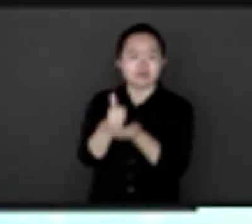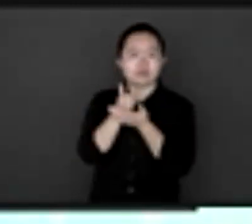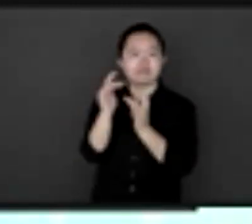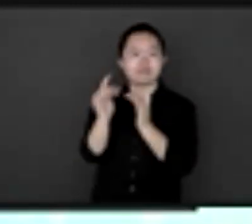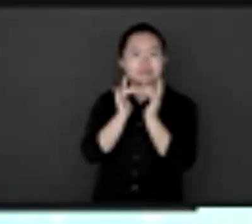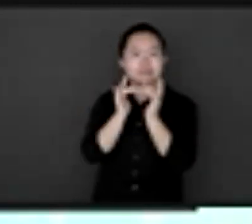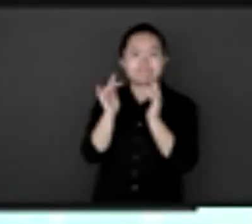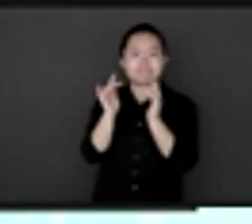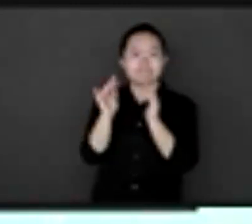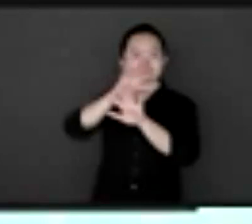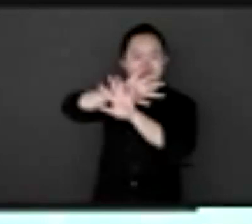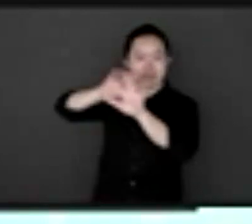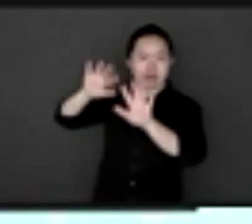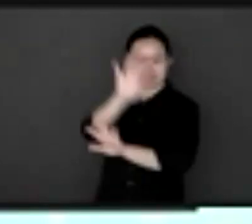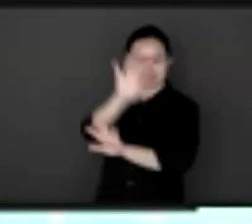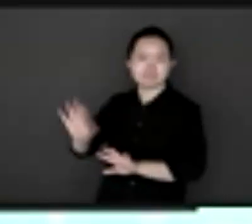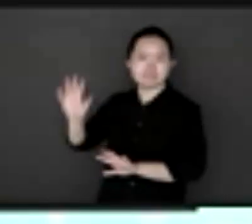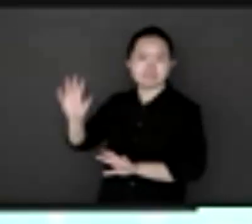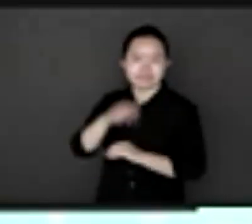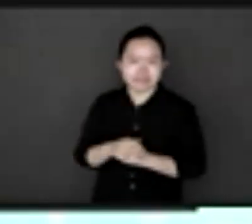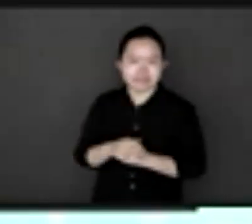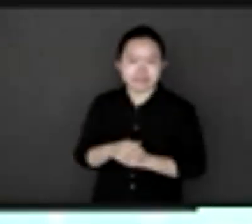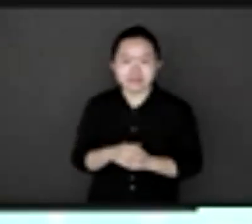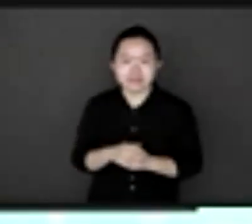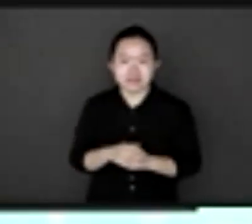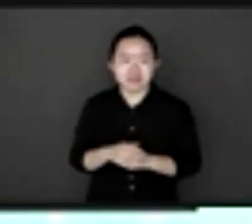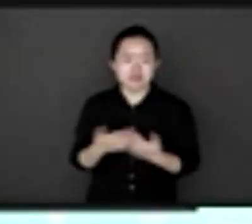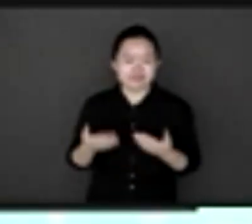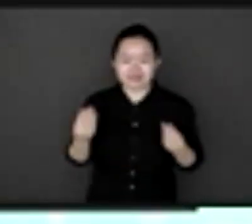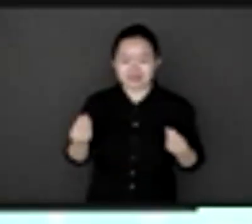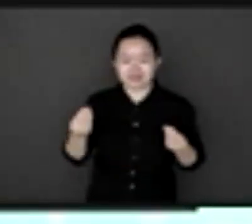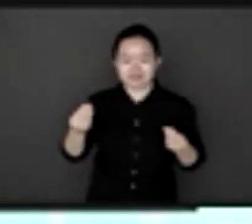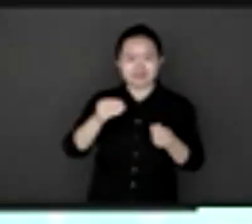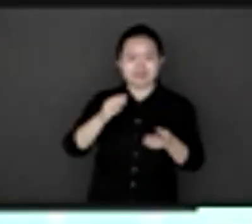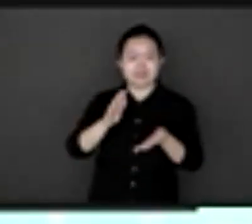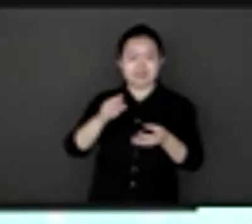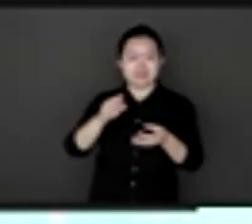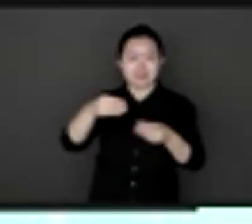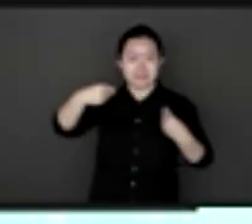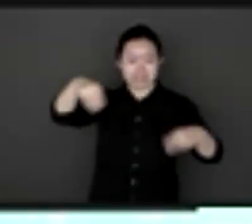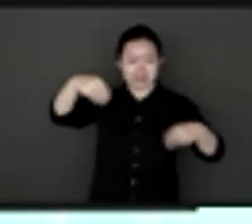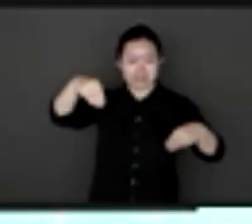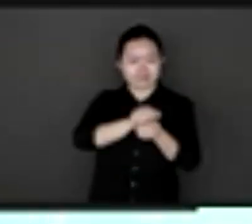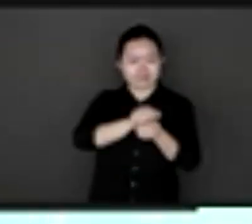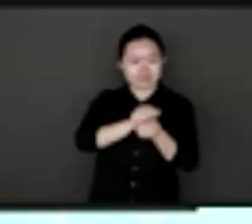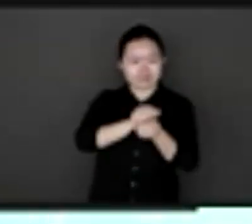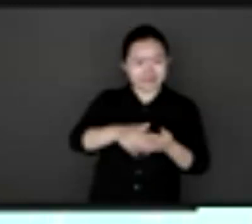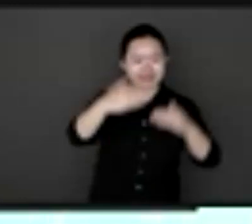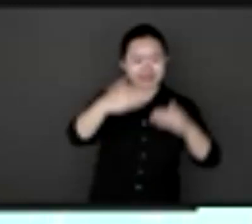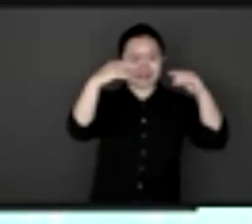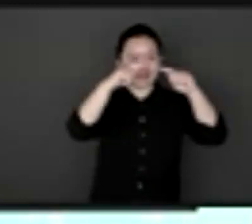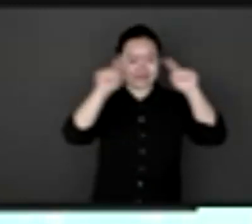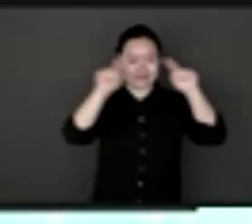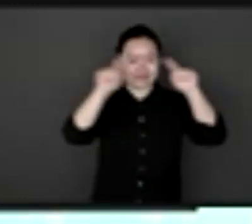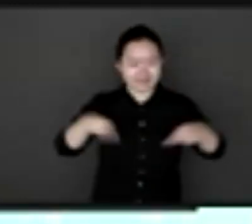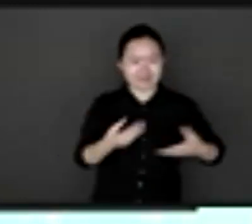that are accessible, because online maps are really, really hard to make accessible. It's kind of very resource demanding again,